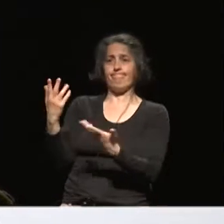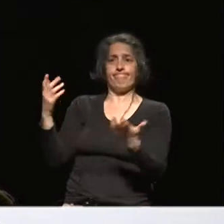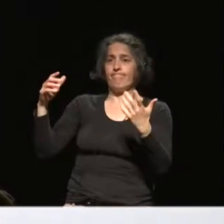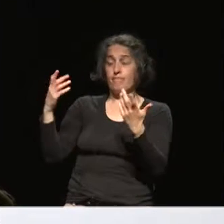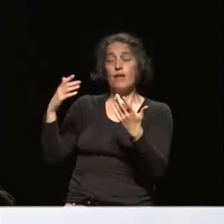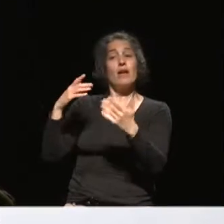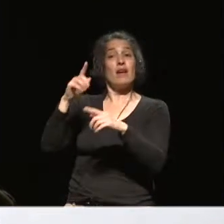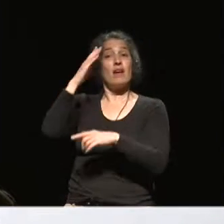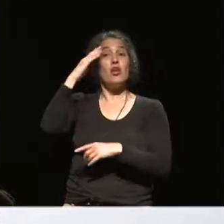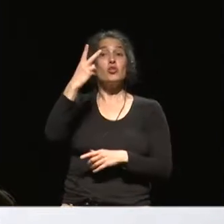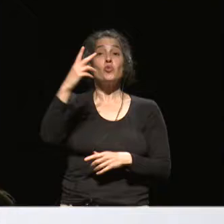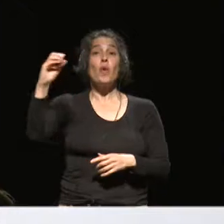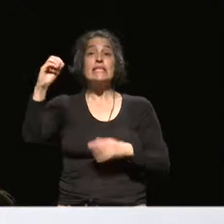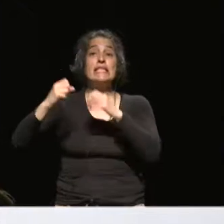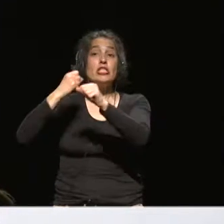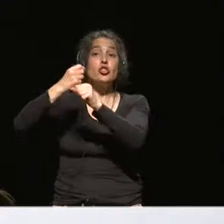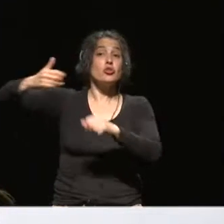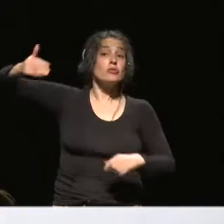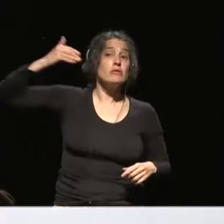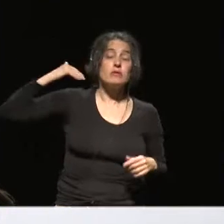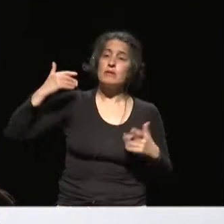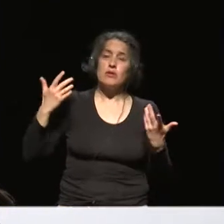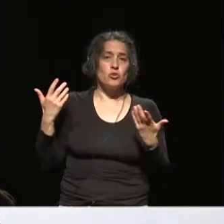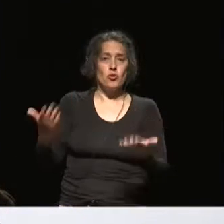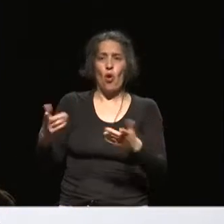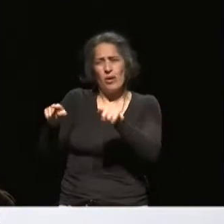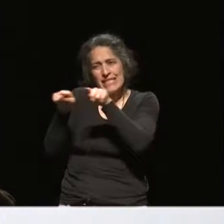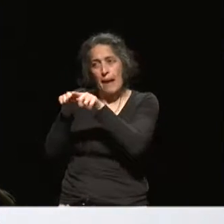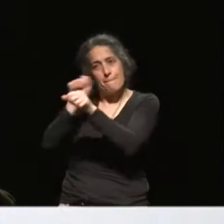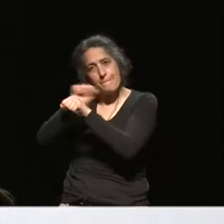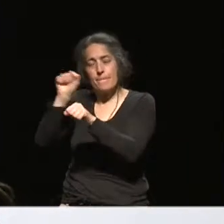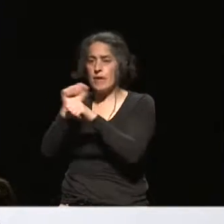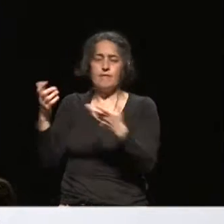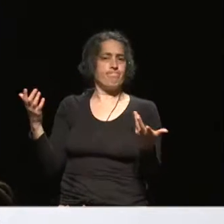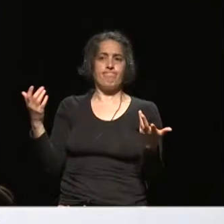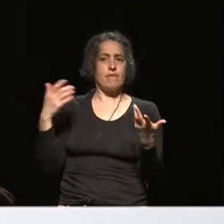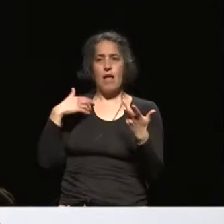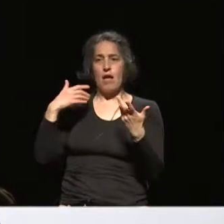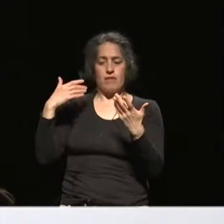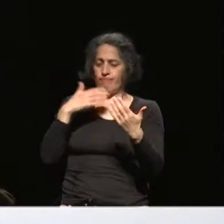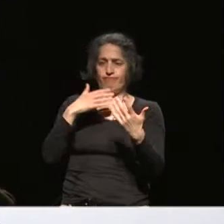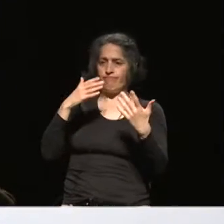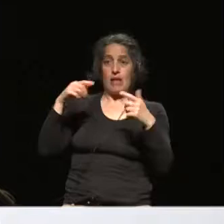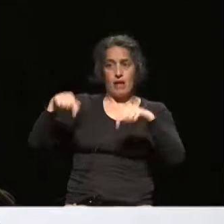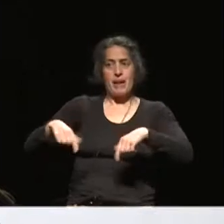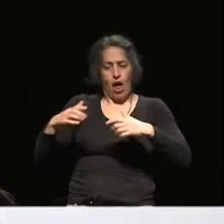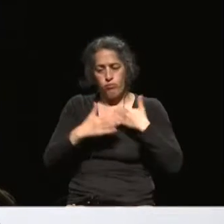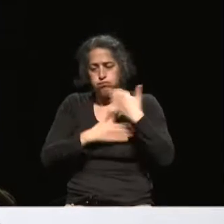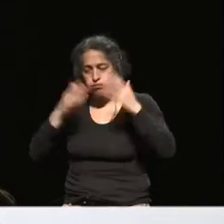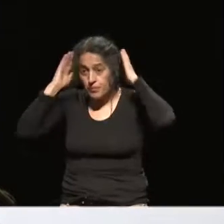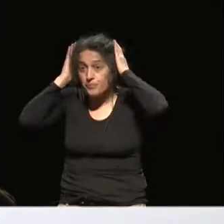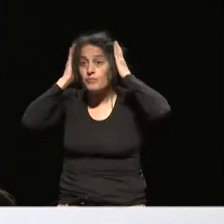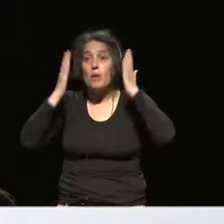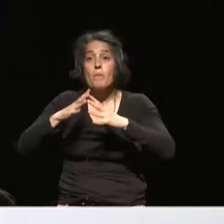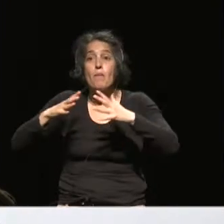ago, such protests would have been unthinkable, but Brazil has had decades now of anti-corruption reforms. TI has noted some